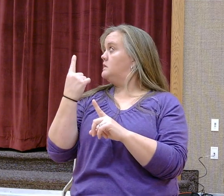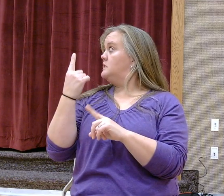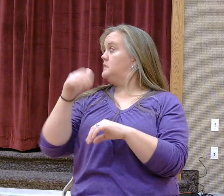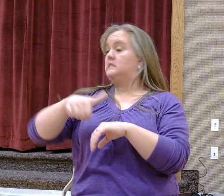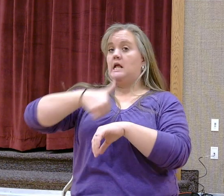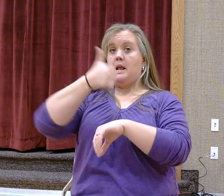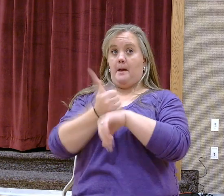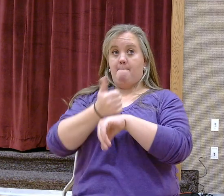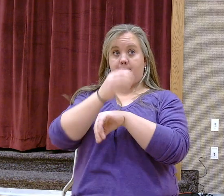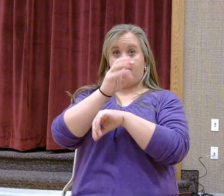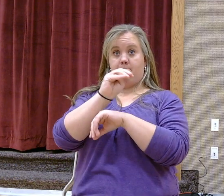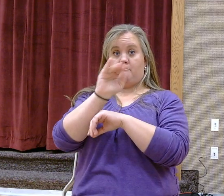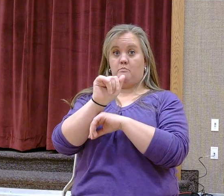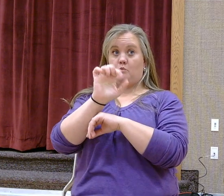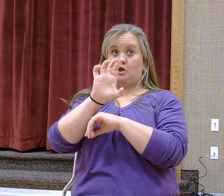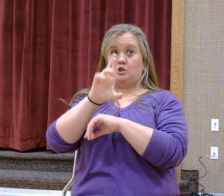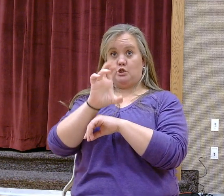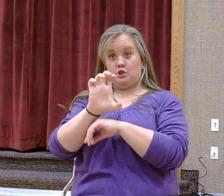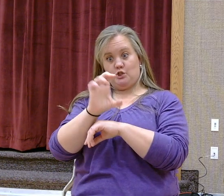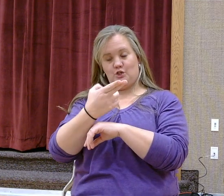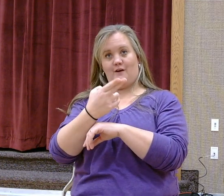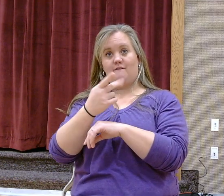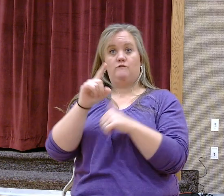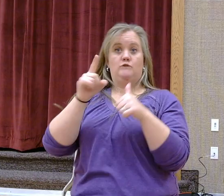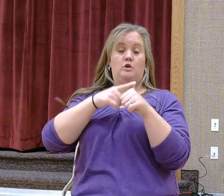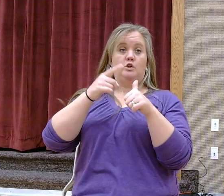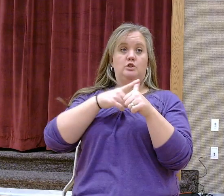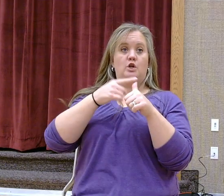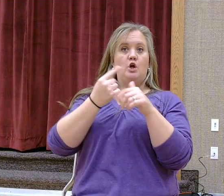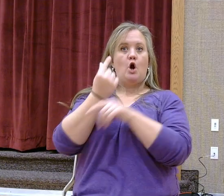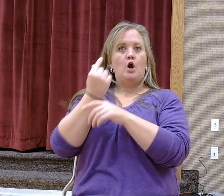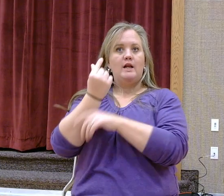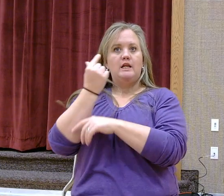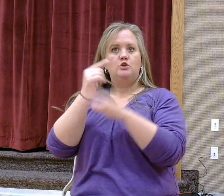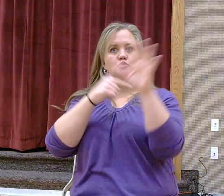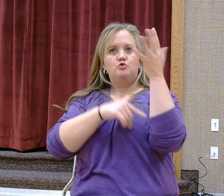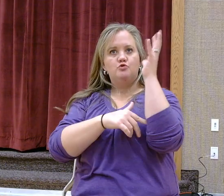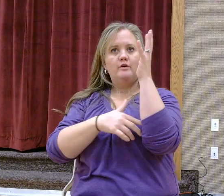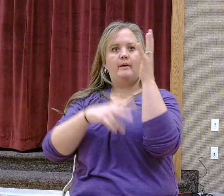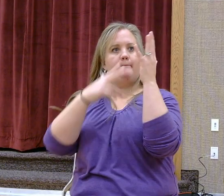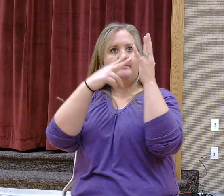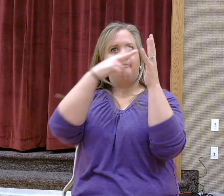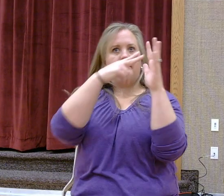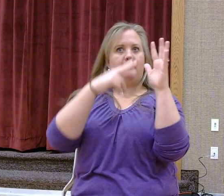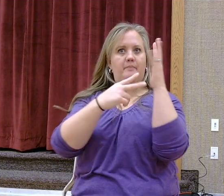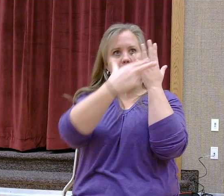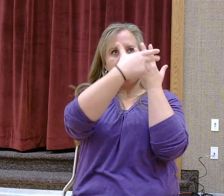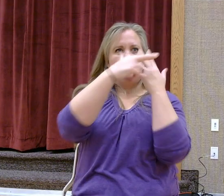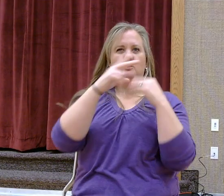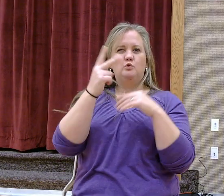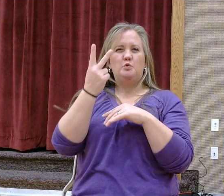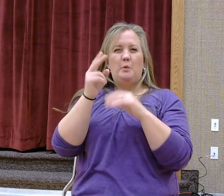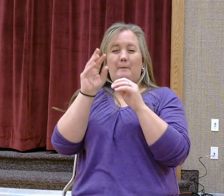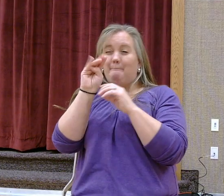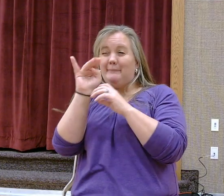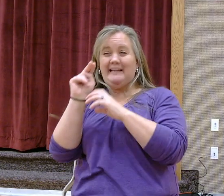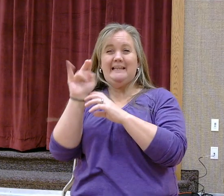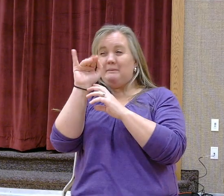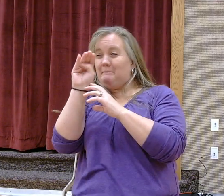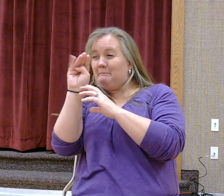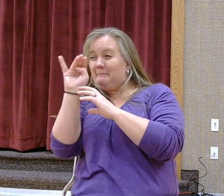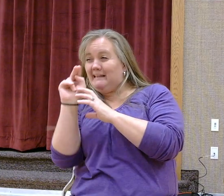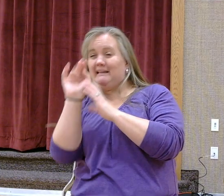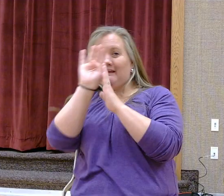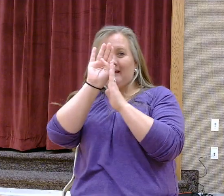March 1st actually. That'll be a gardening and a tree pruning one as well. It's like two mini classes, 2